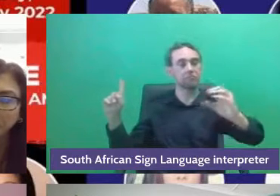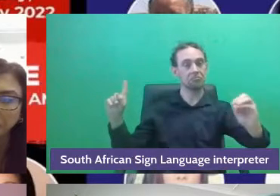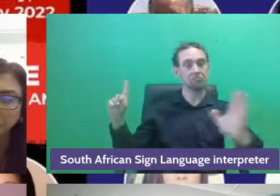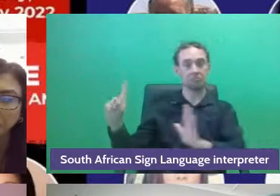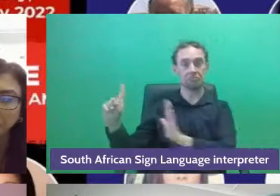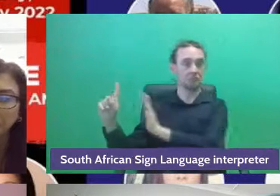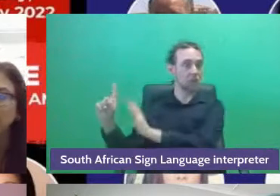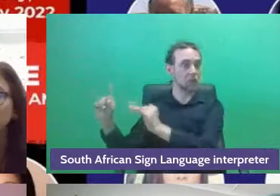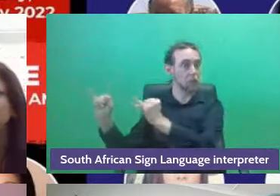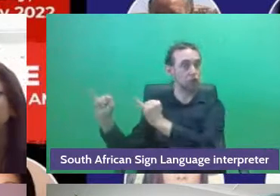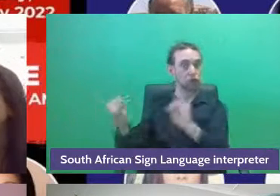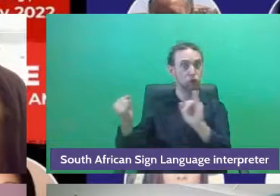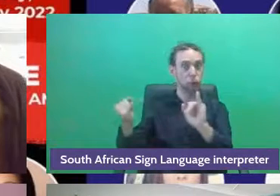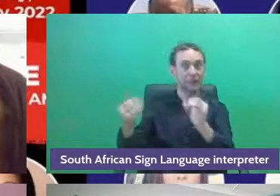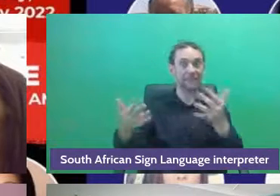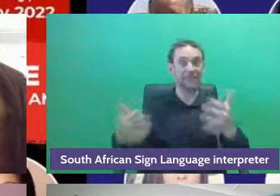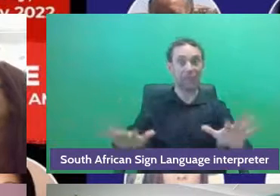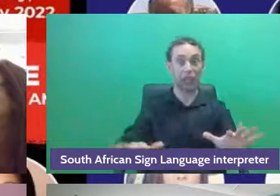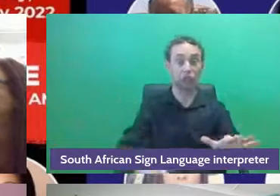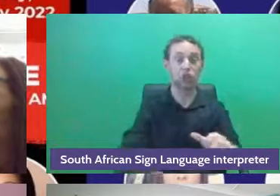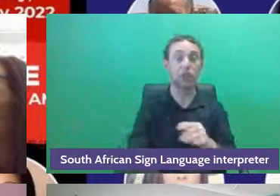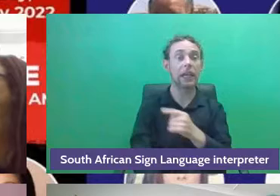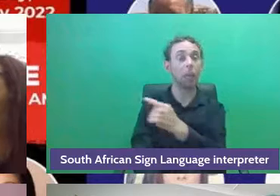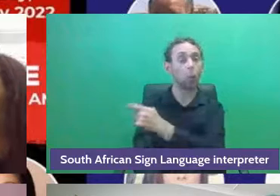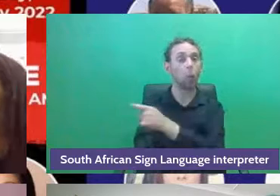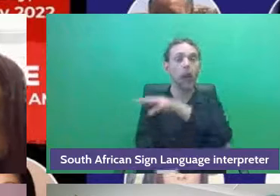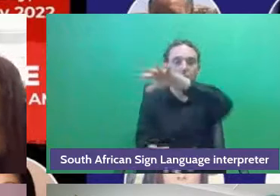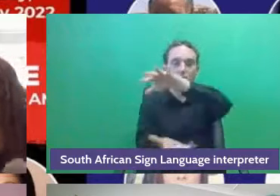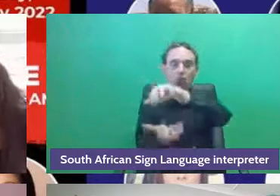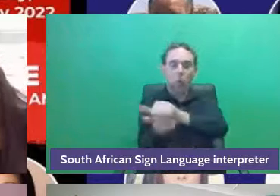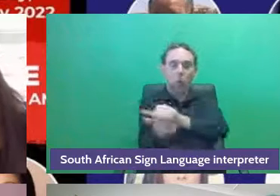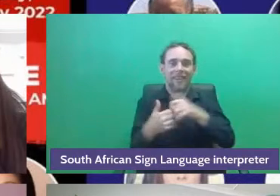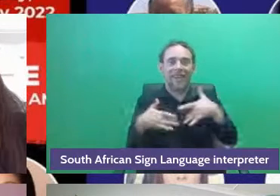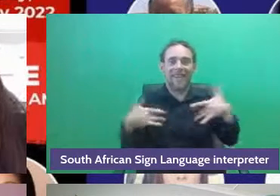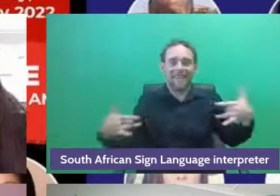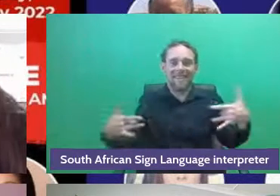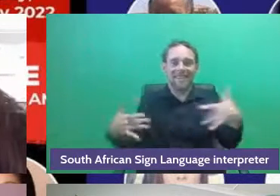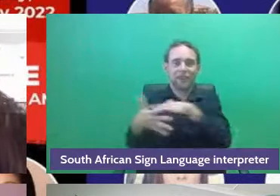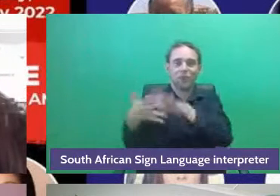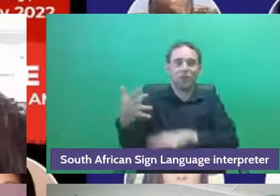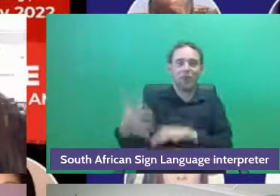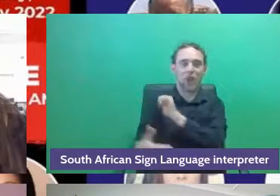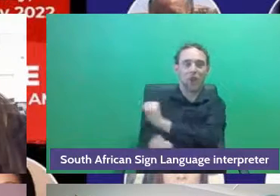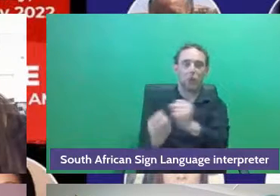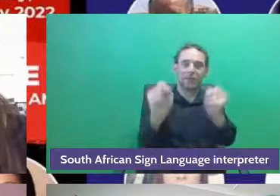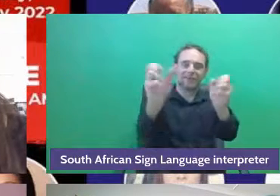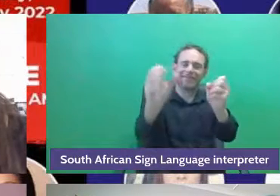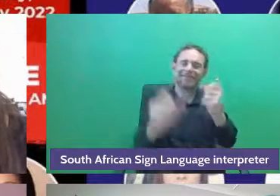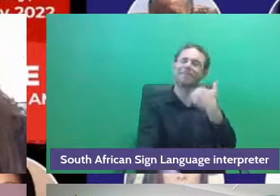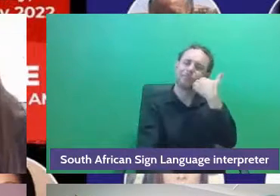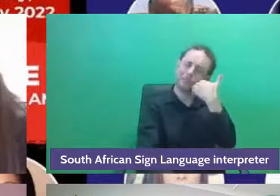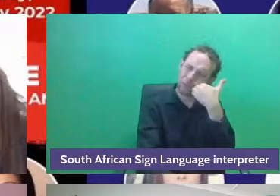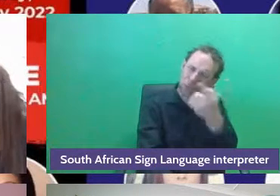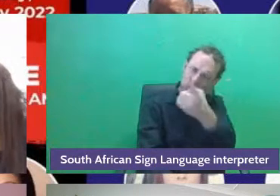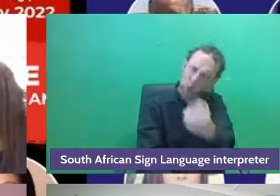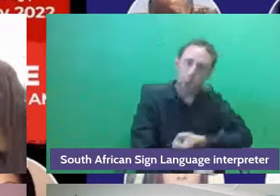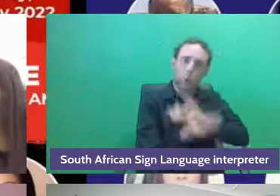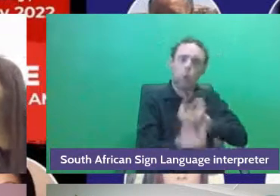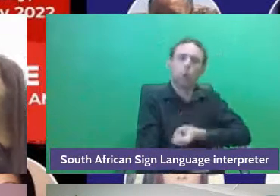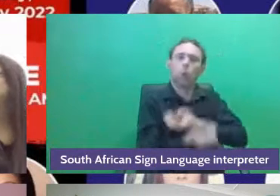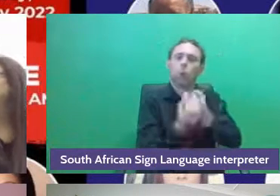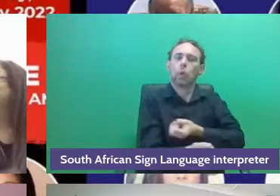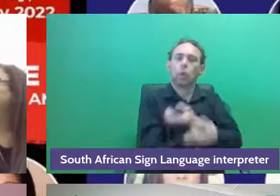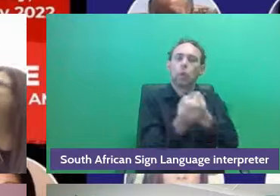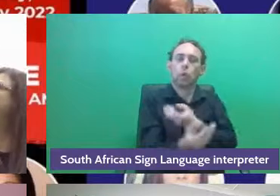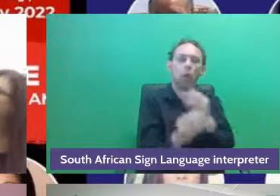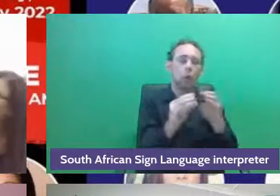introduced you, we provided a bio, and I would like for you to speak about what inspired you to become